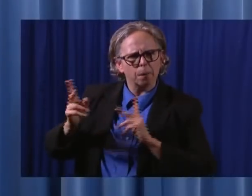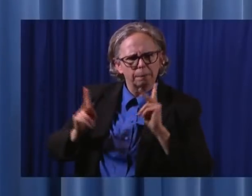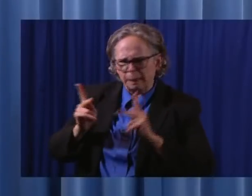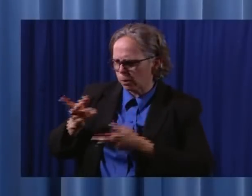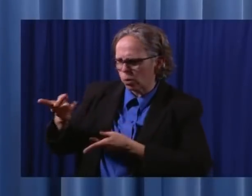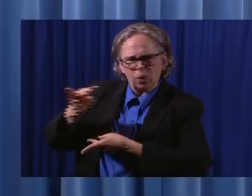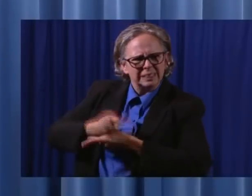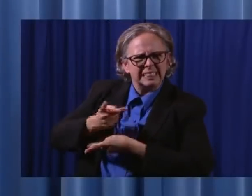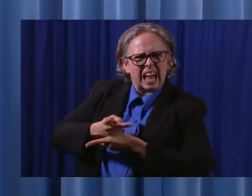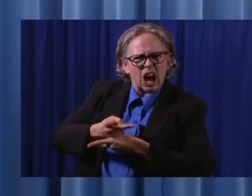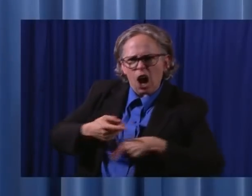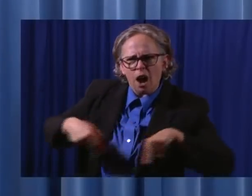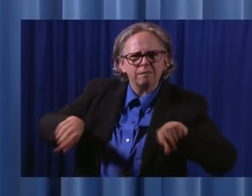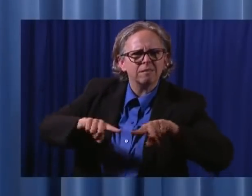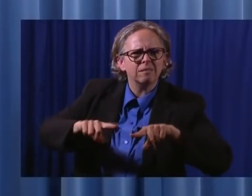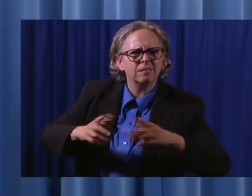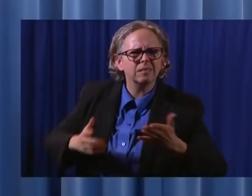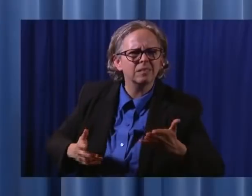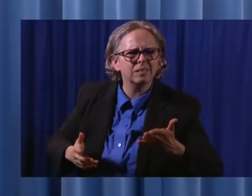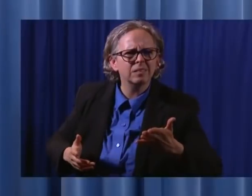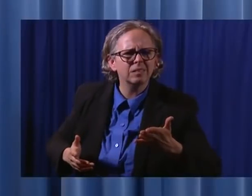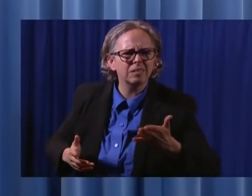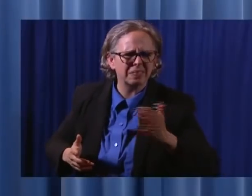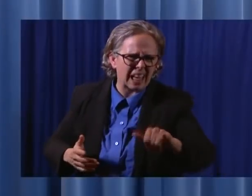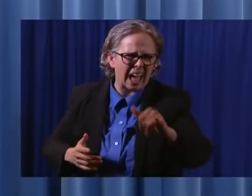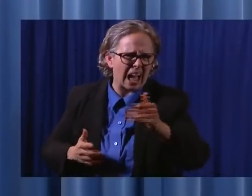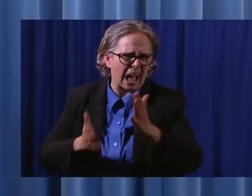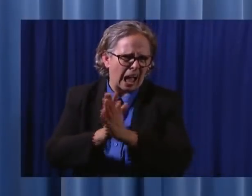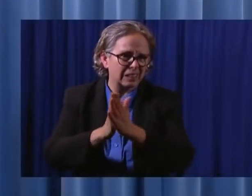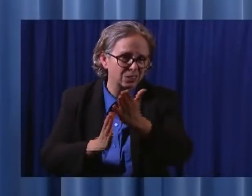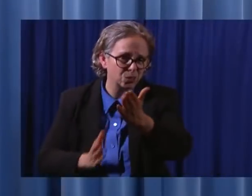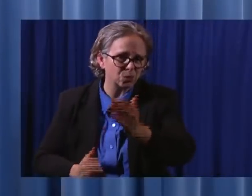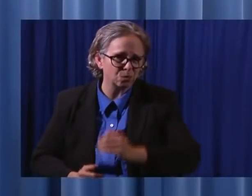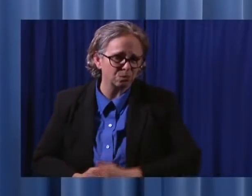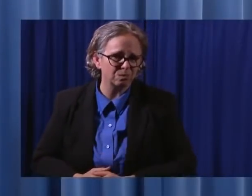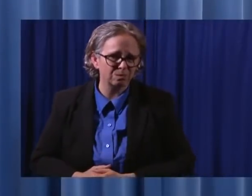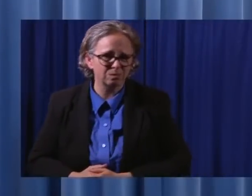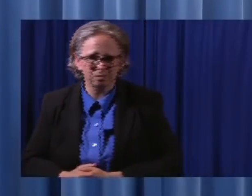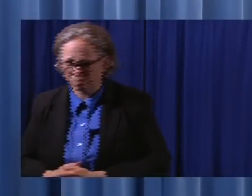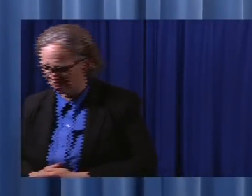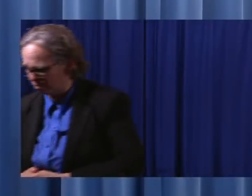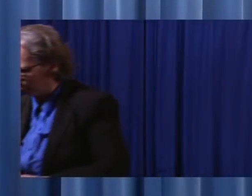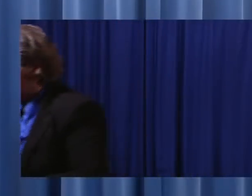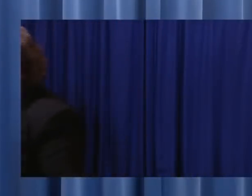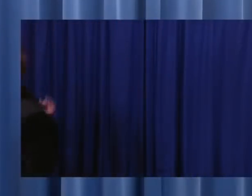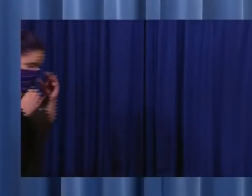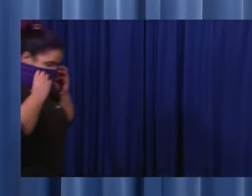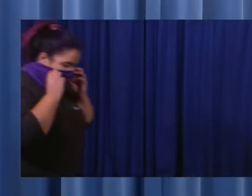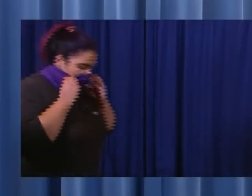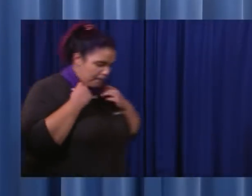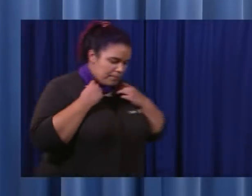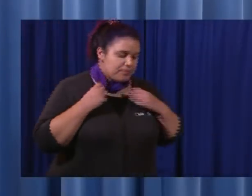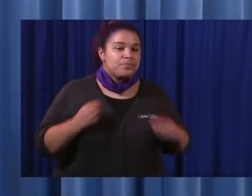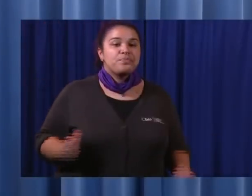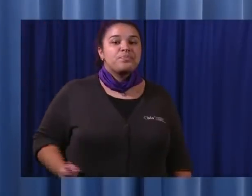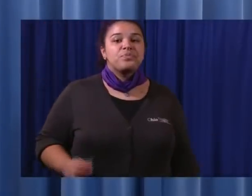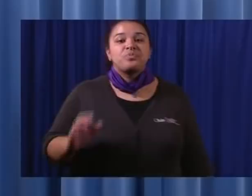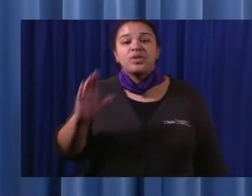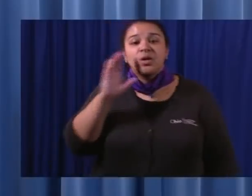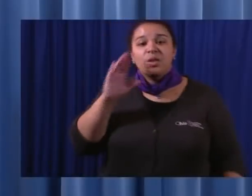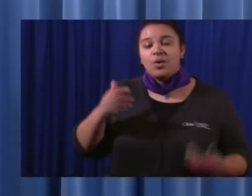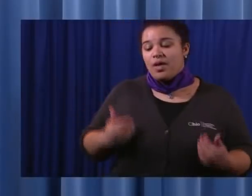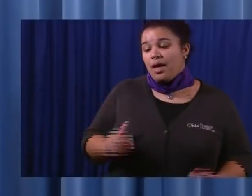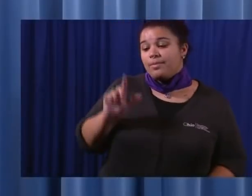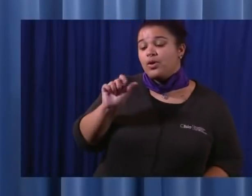Thank you, Governor. This is Laura Hancock from Cleveland.com.